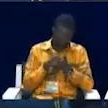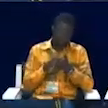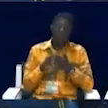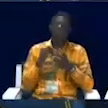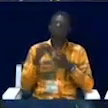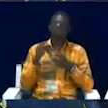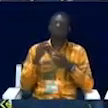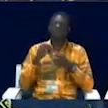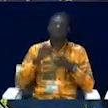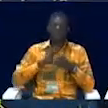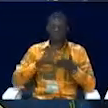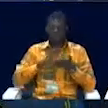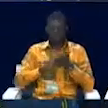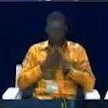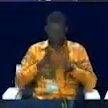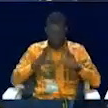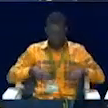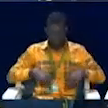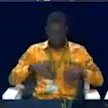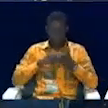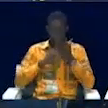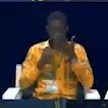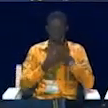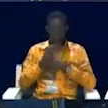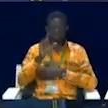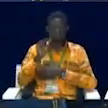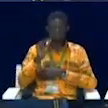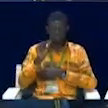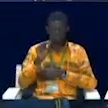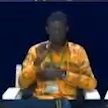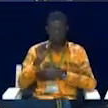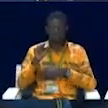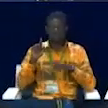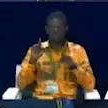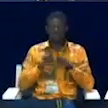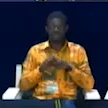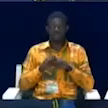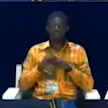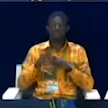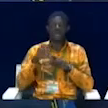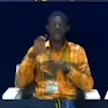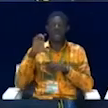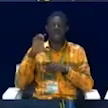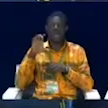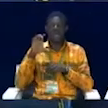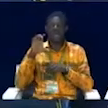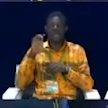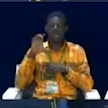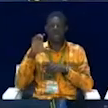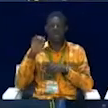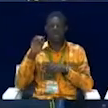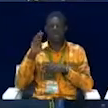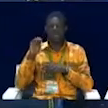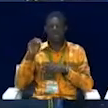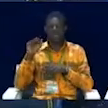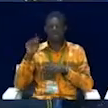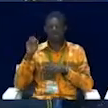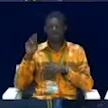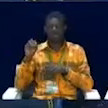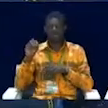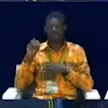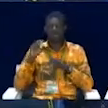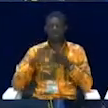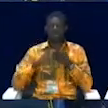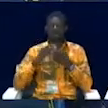got retired January 22 as a Commodore. March 22, my wife was